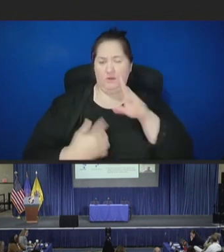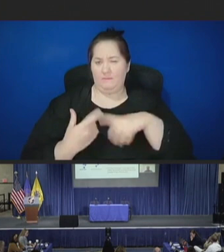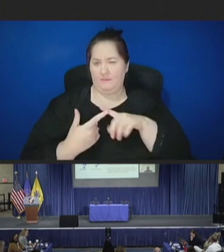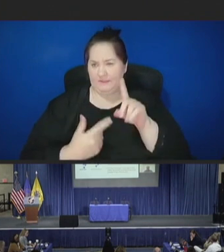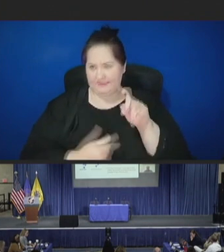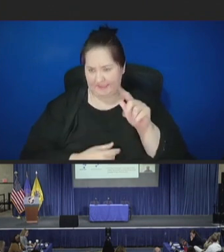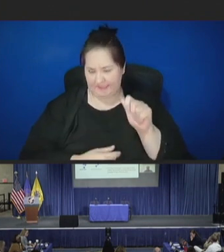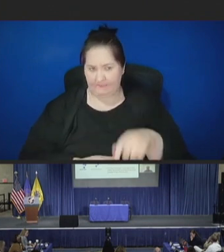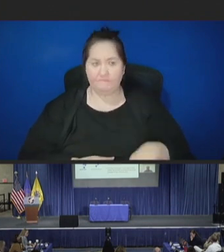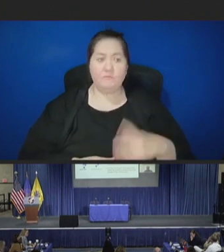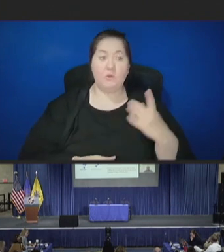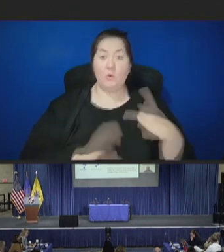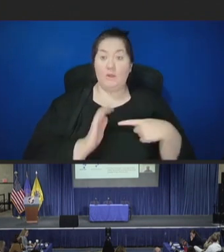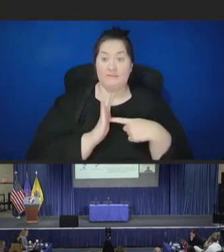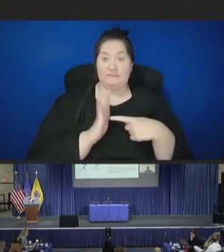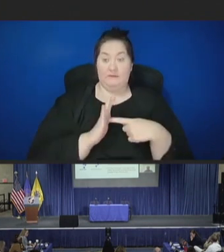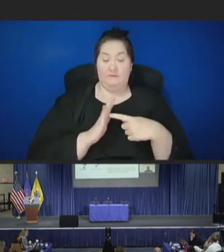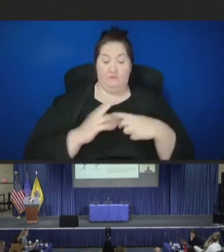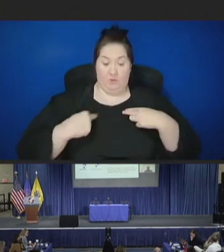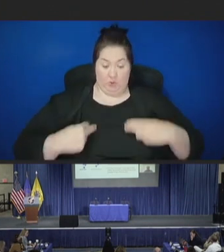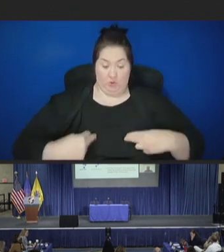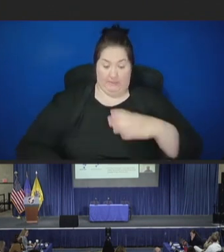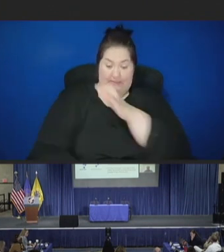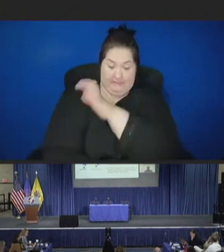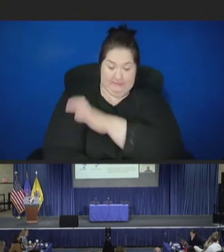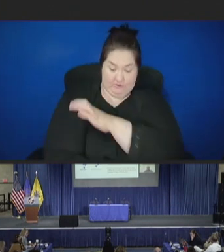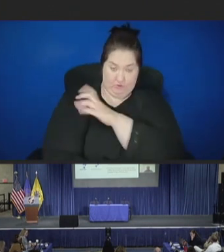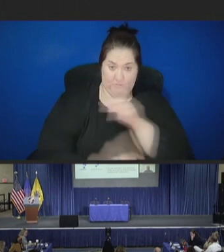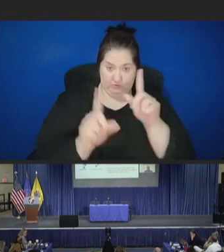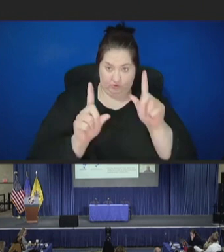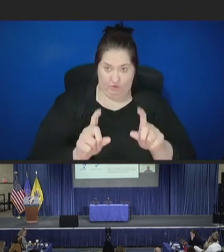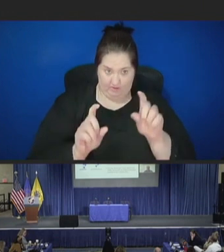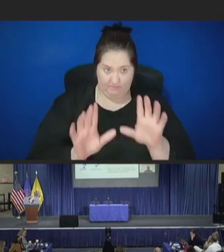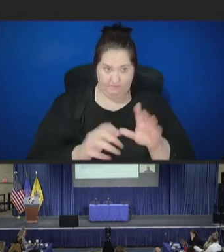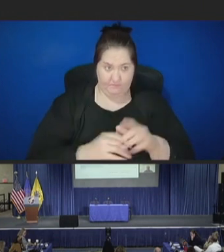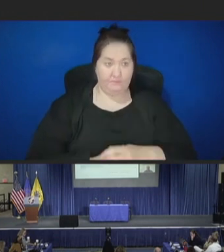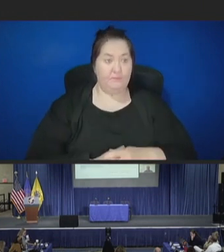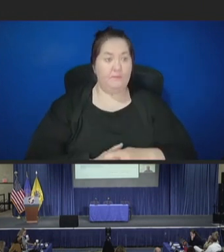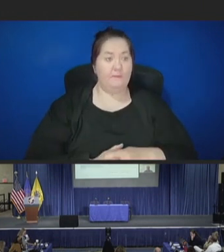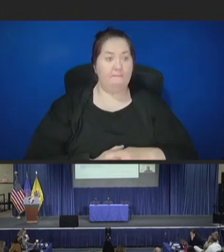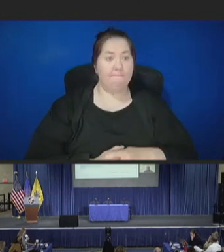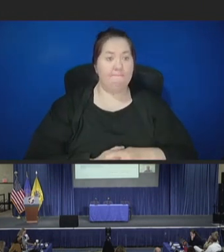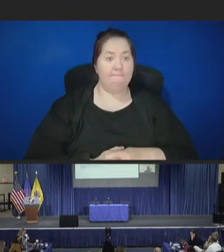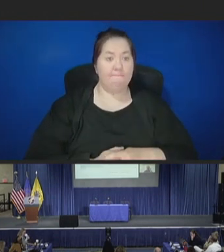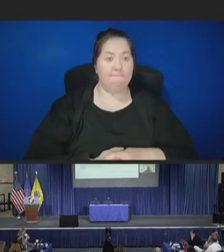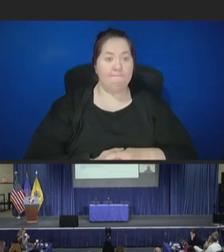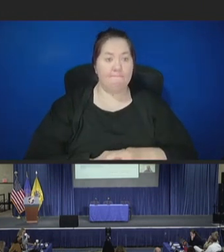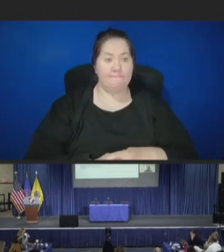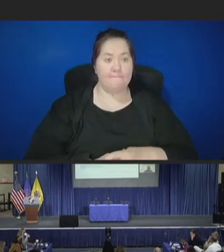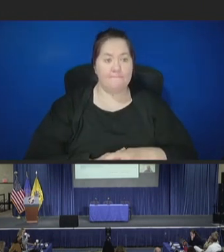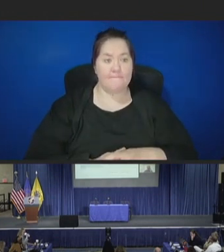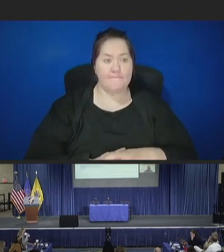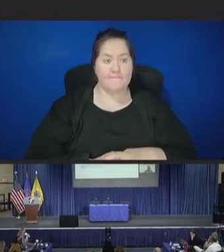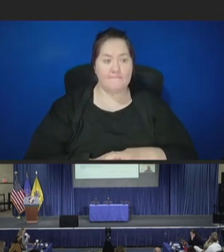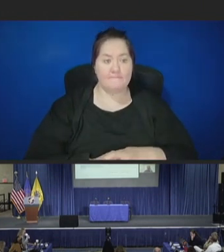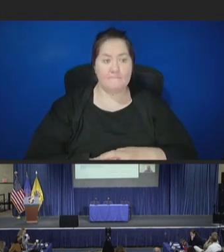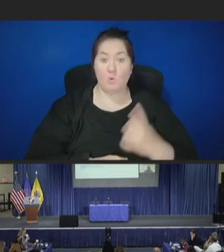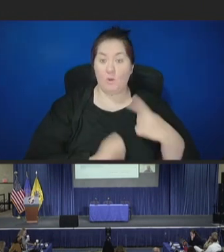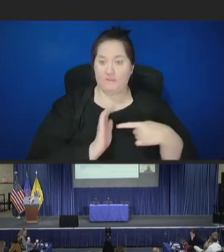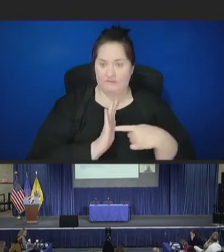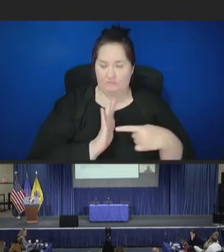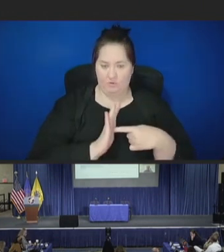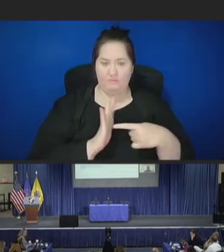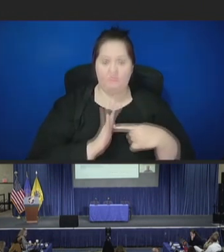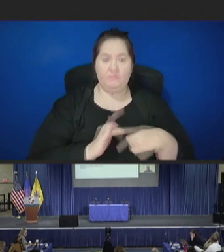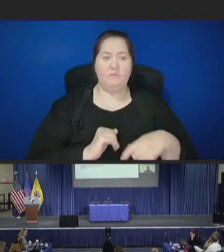you about one example from a human clinical trial, and I'm not going to say more on this page. So the one example I'm going to